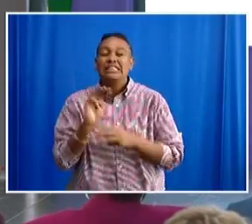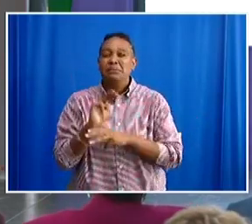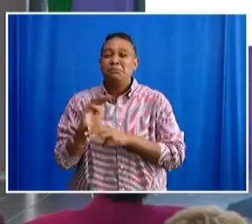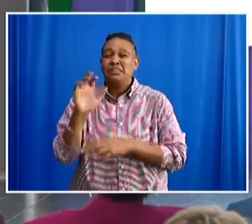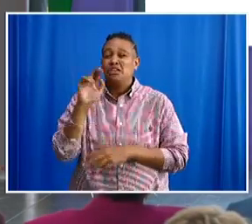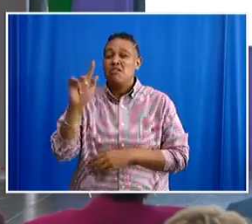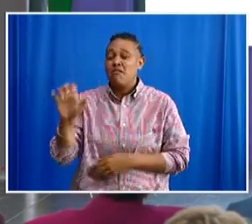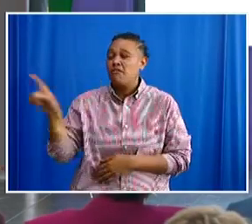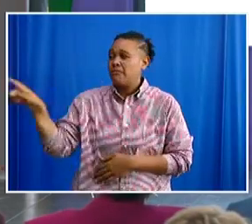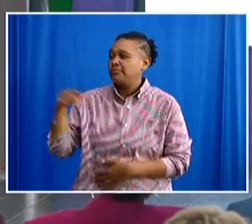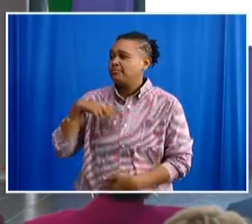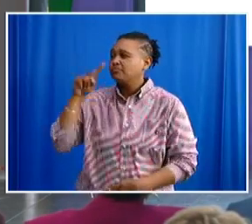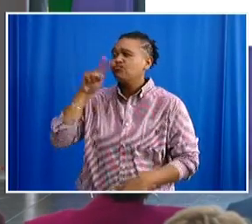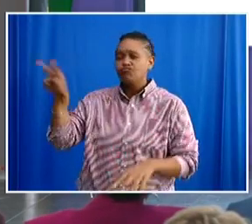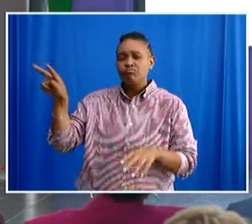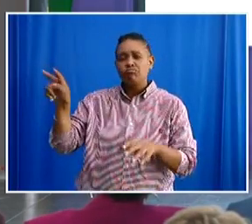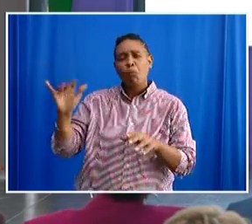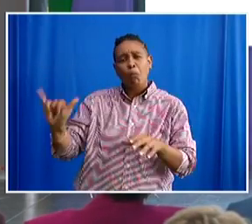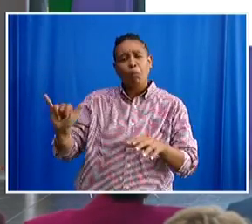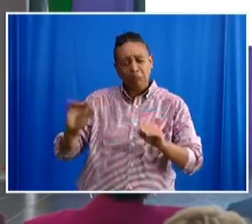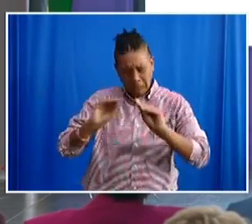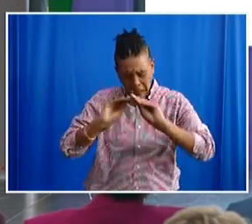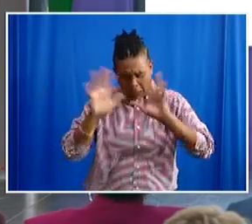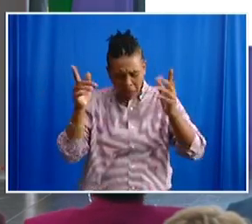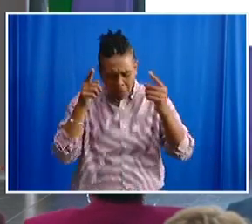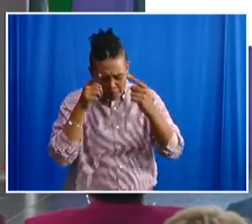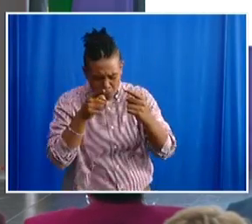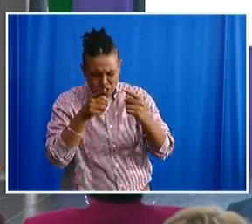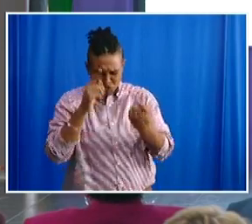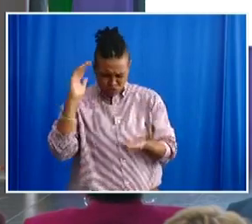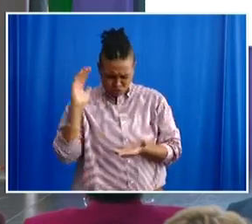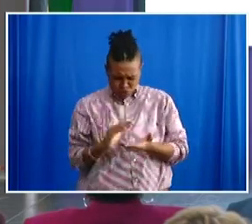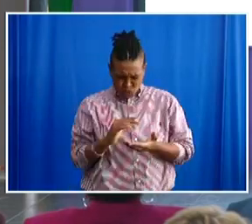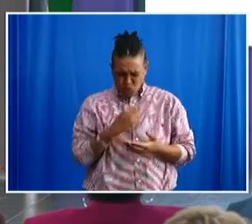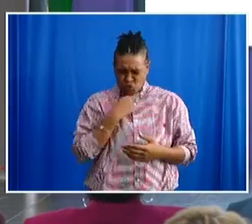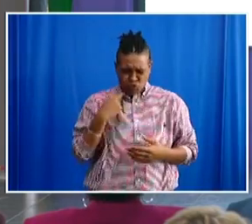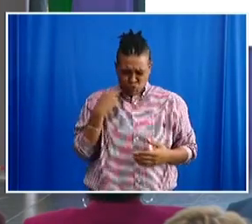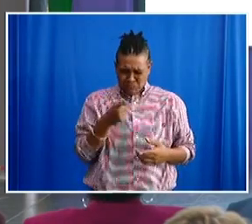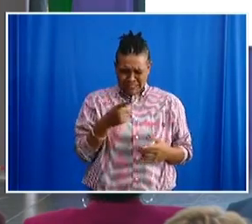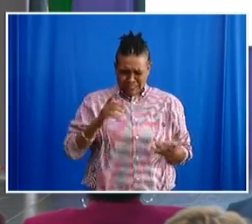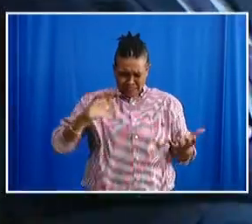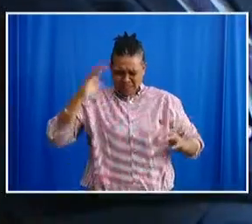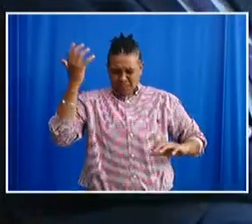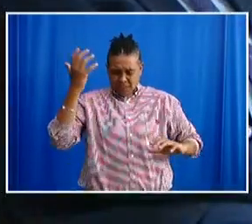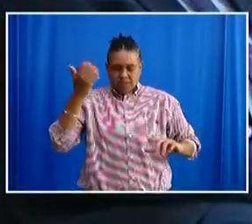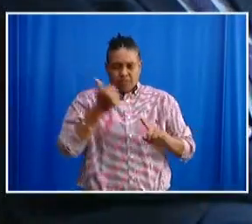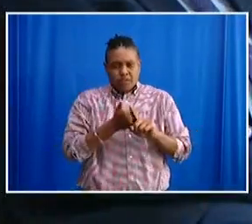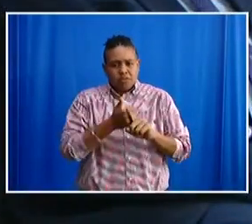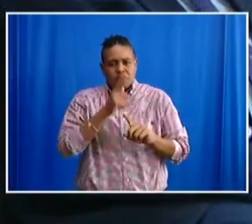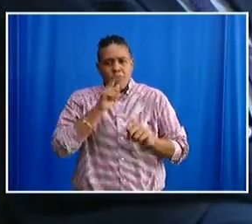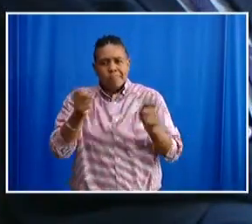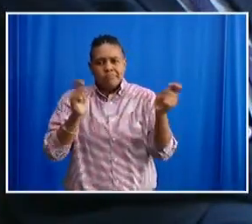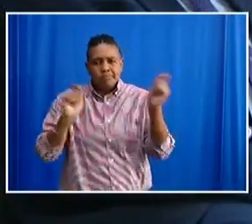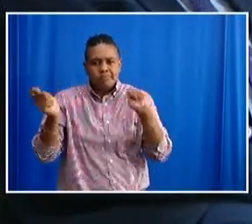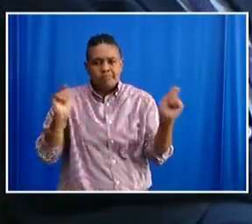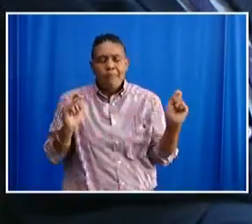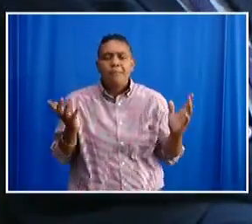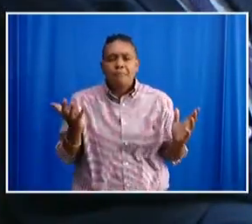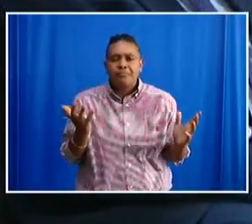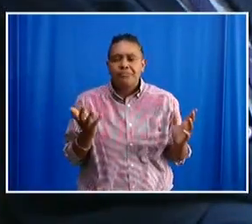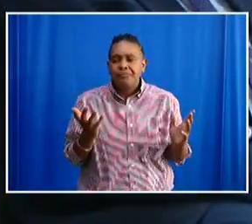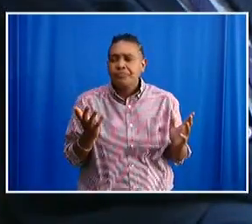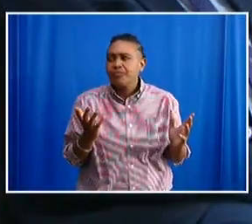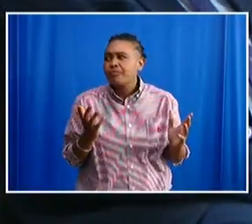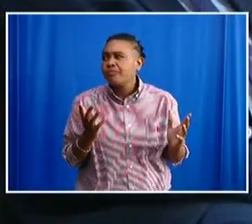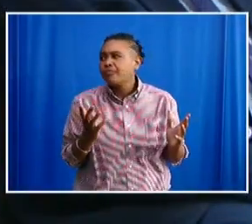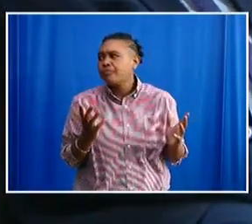made a very clear point that reducing the risk of disasters generates dividends that